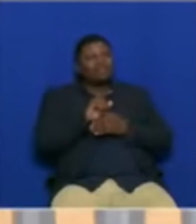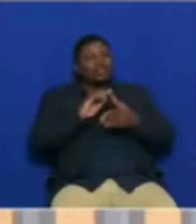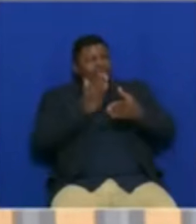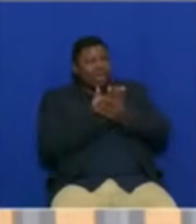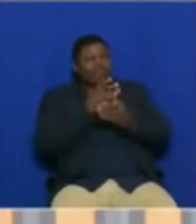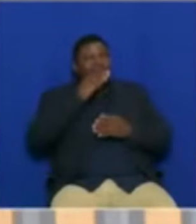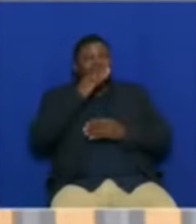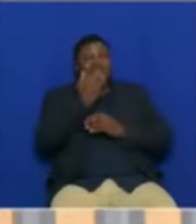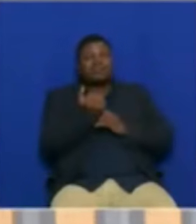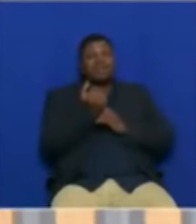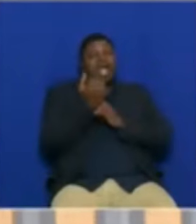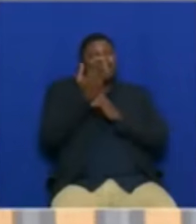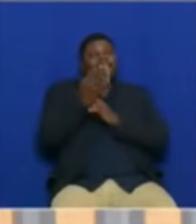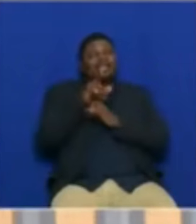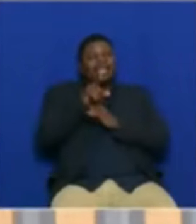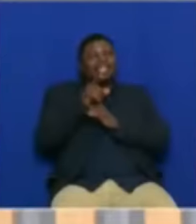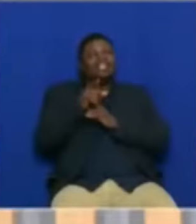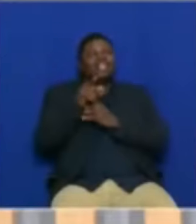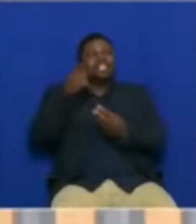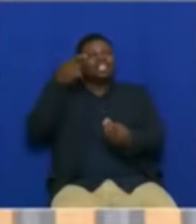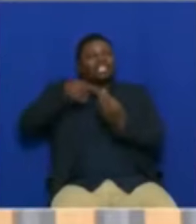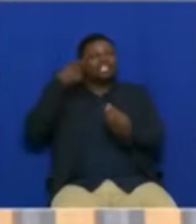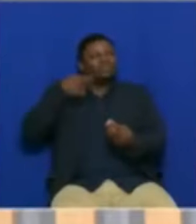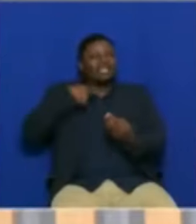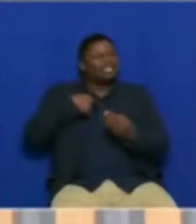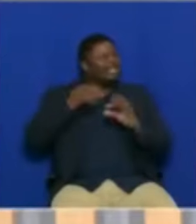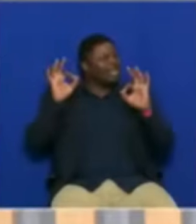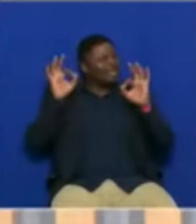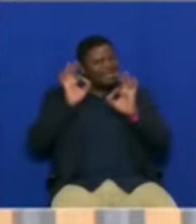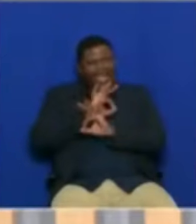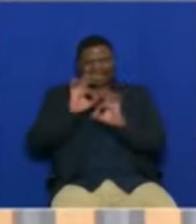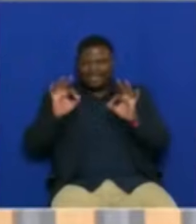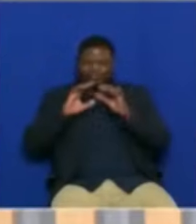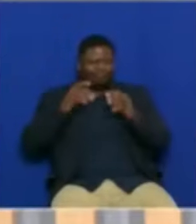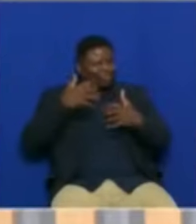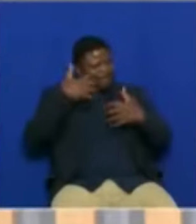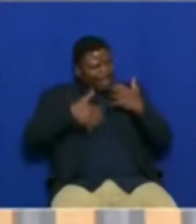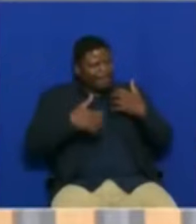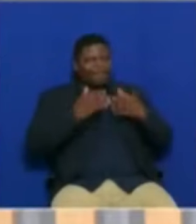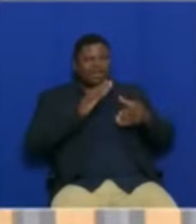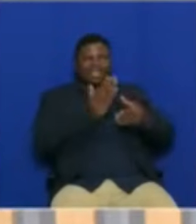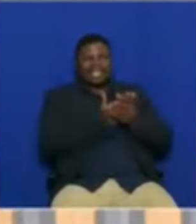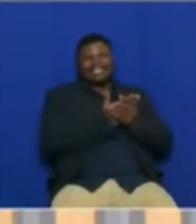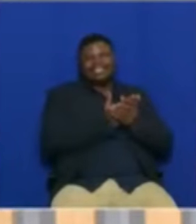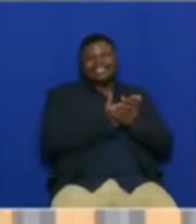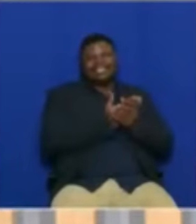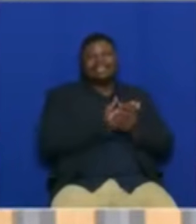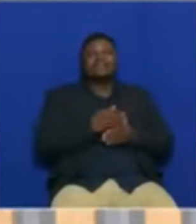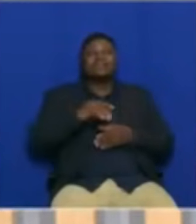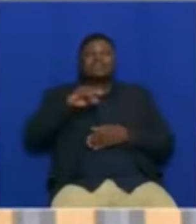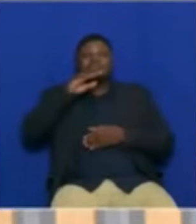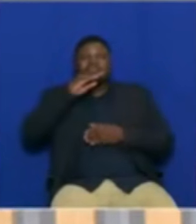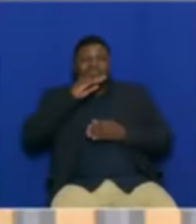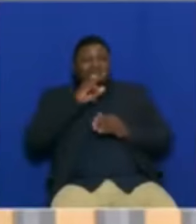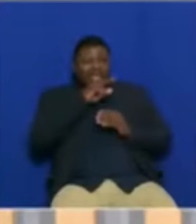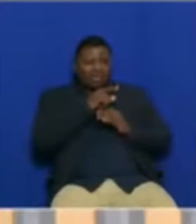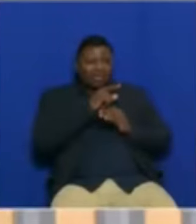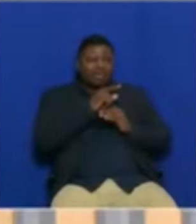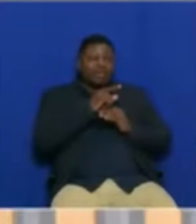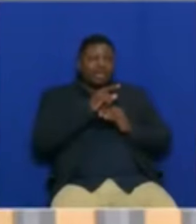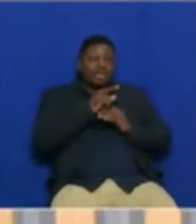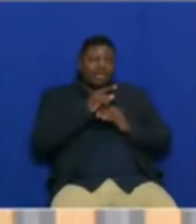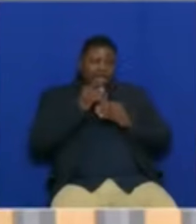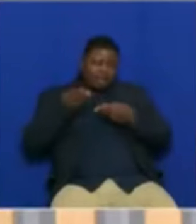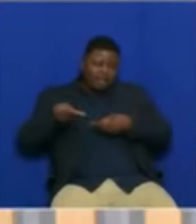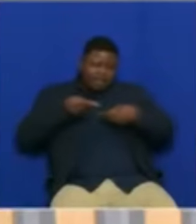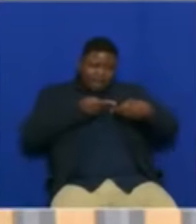it. He gave this condition because he's protecting the witnesses in the Mokwele